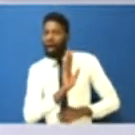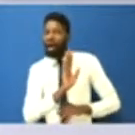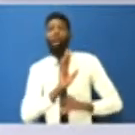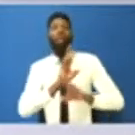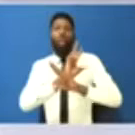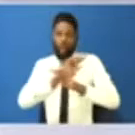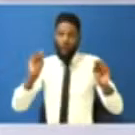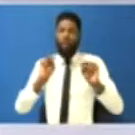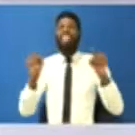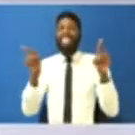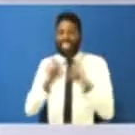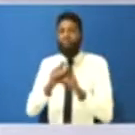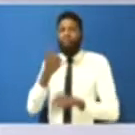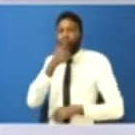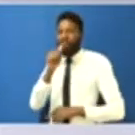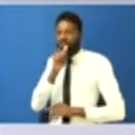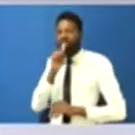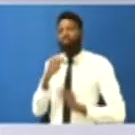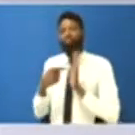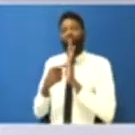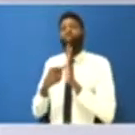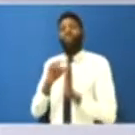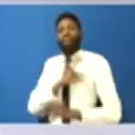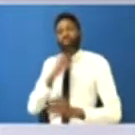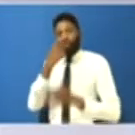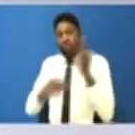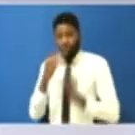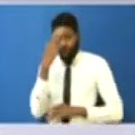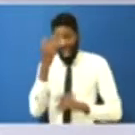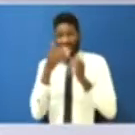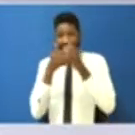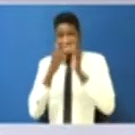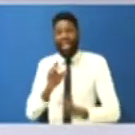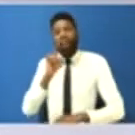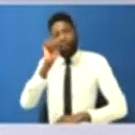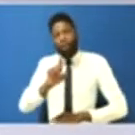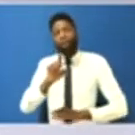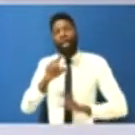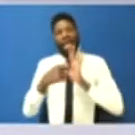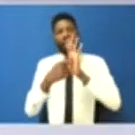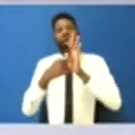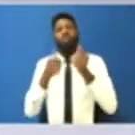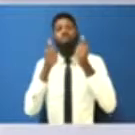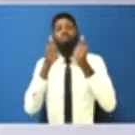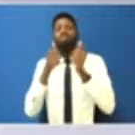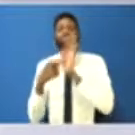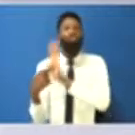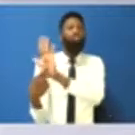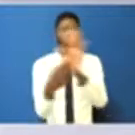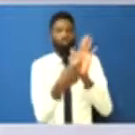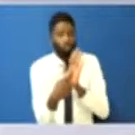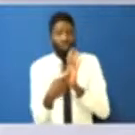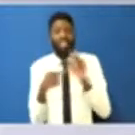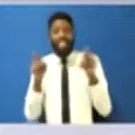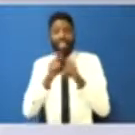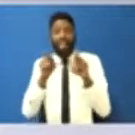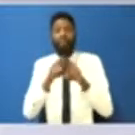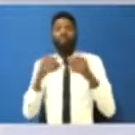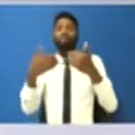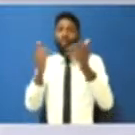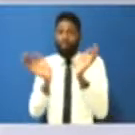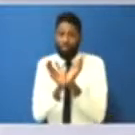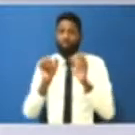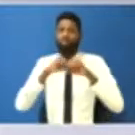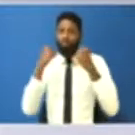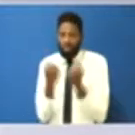defines a leader because as a leader your work is to set a good example your work is to show you know the community and the society